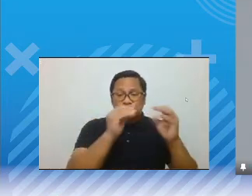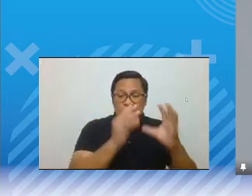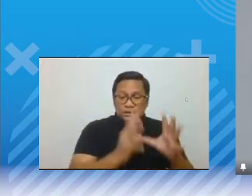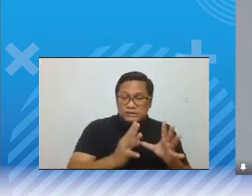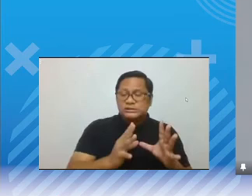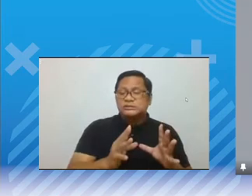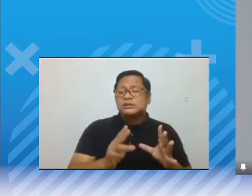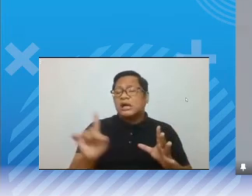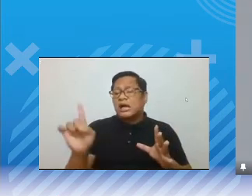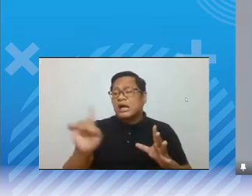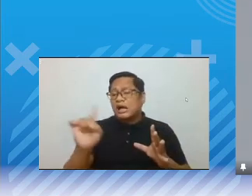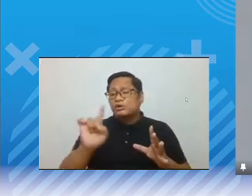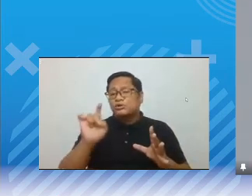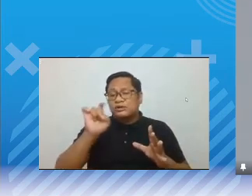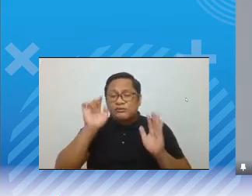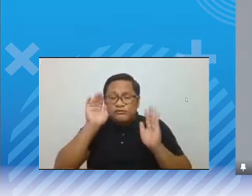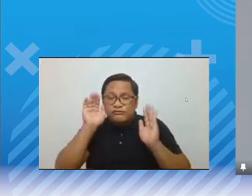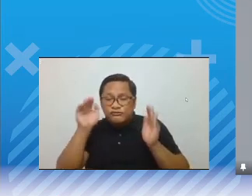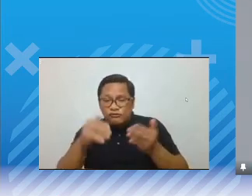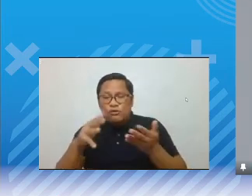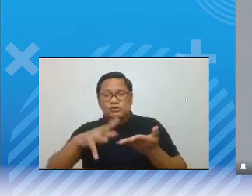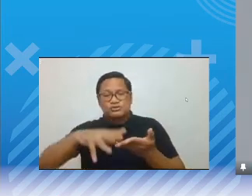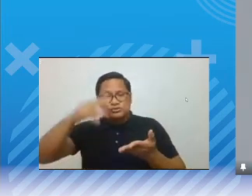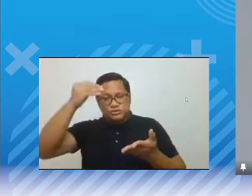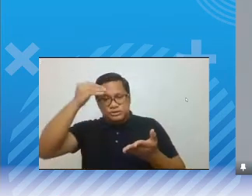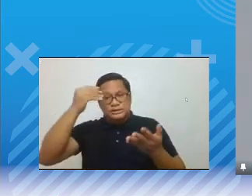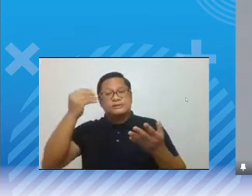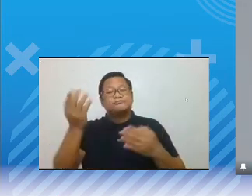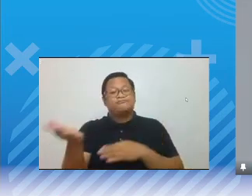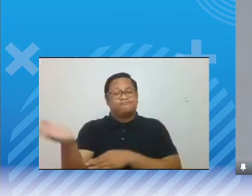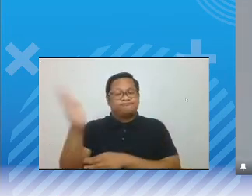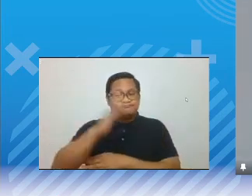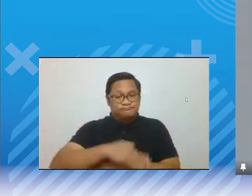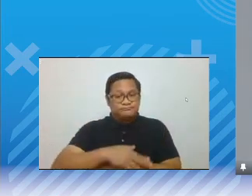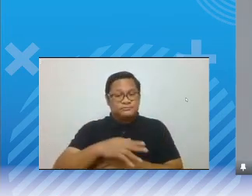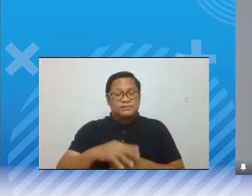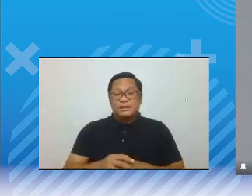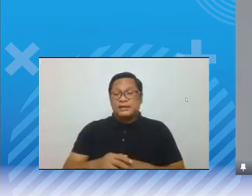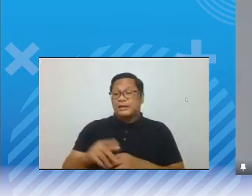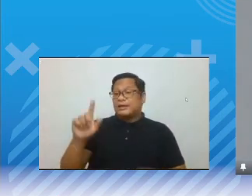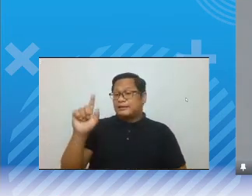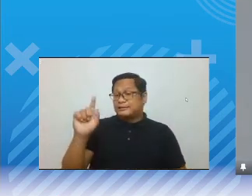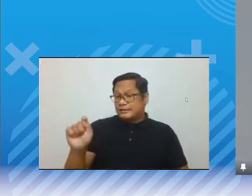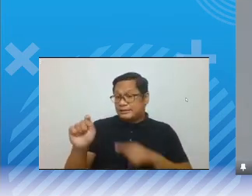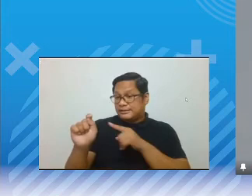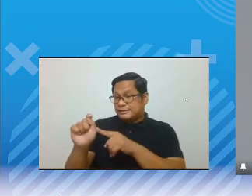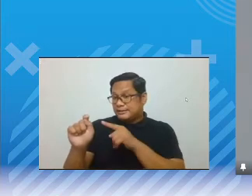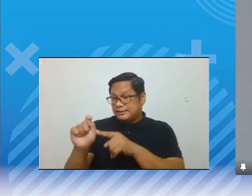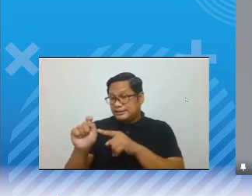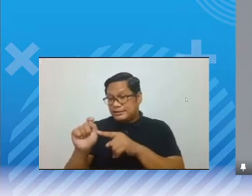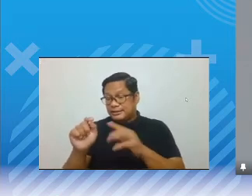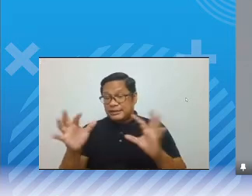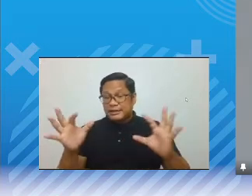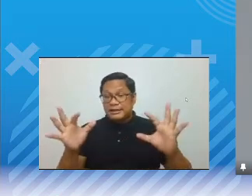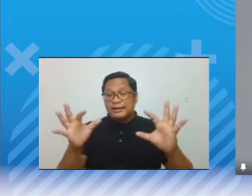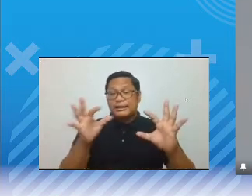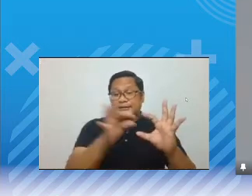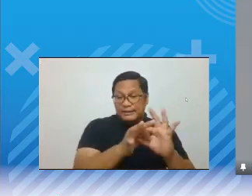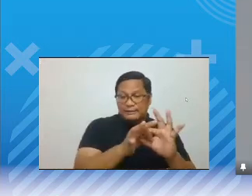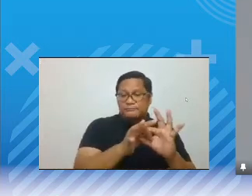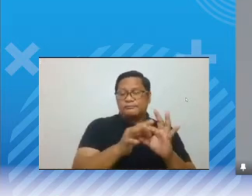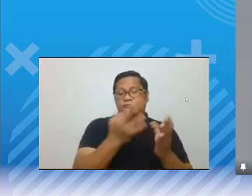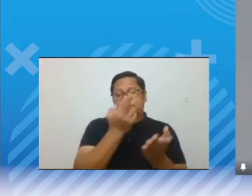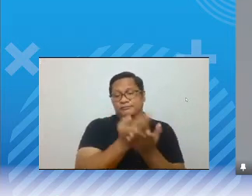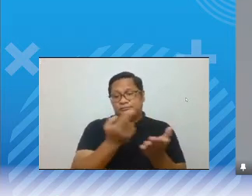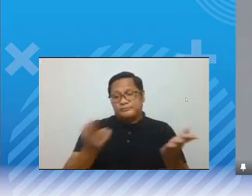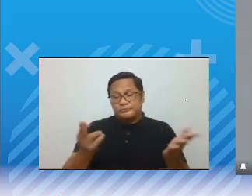is supposed to be learned that day. And letter T is to tap resources, no? So probably one of the